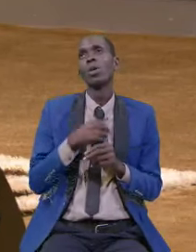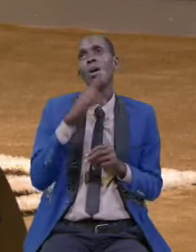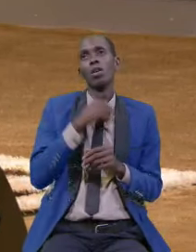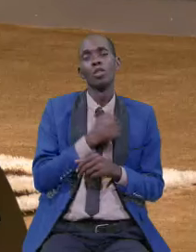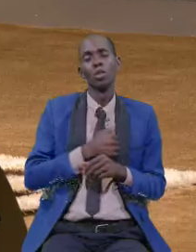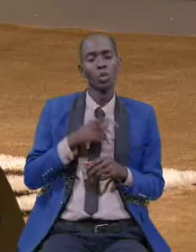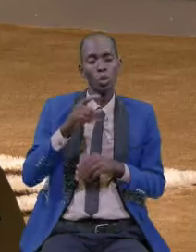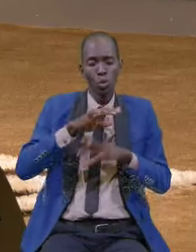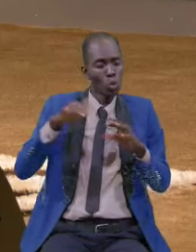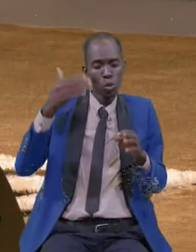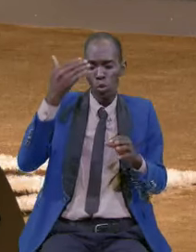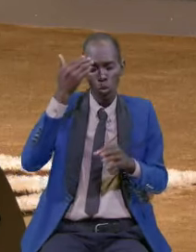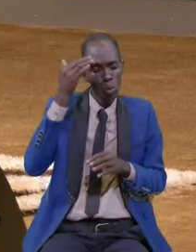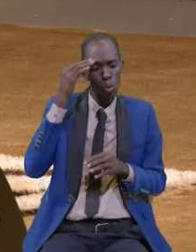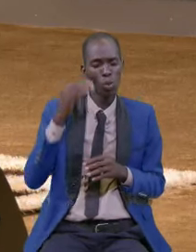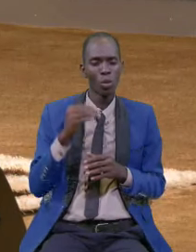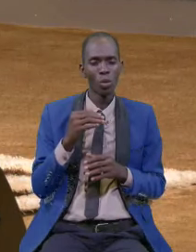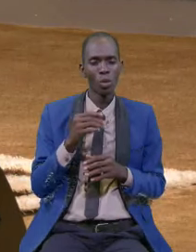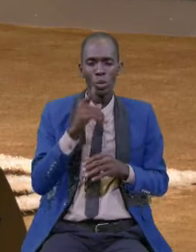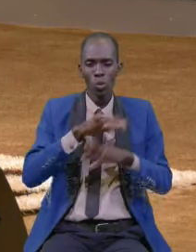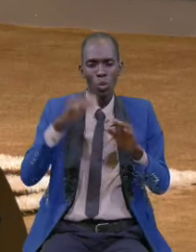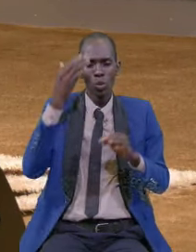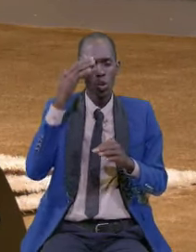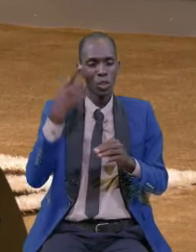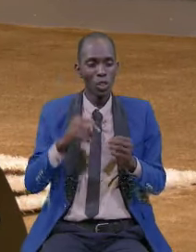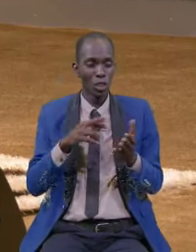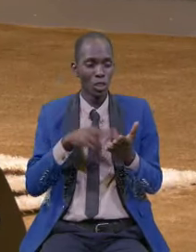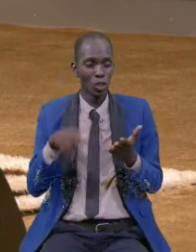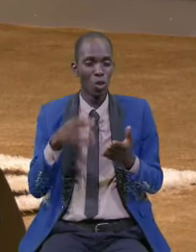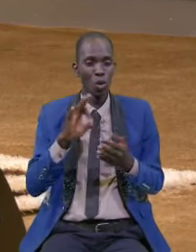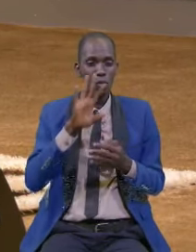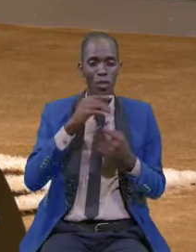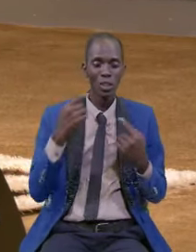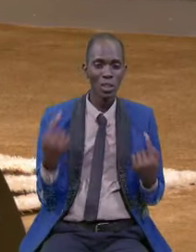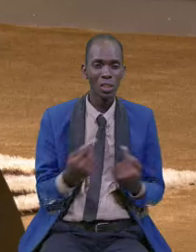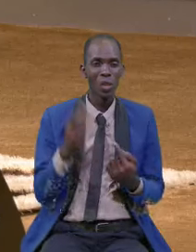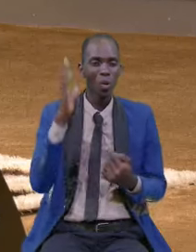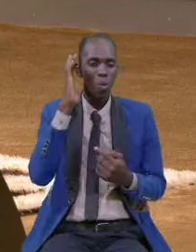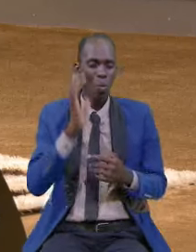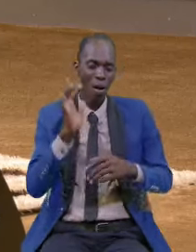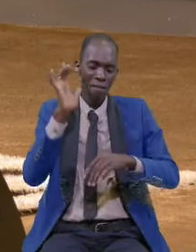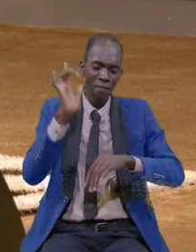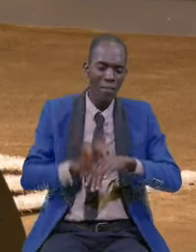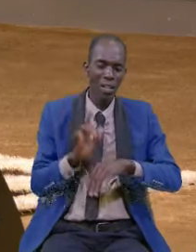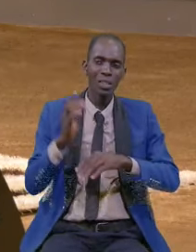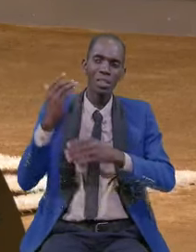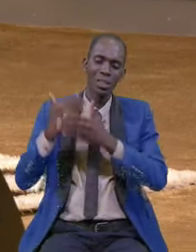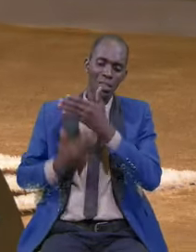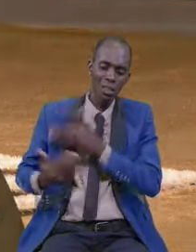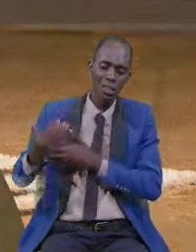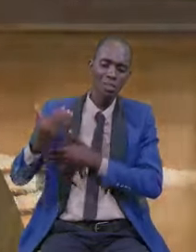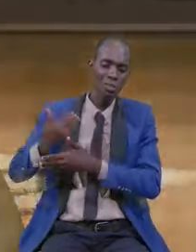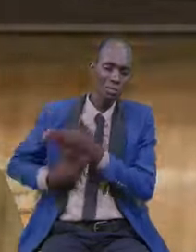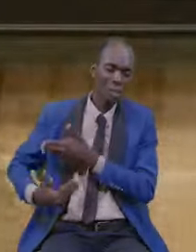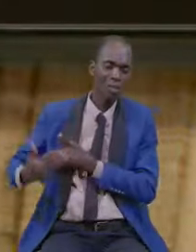he know the consequence of a sin that is going to affect generation after generation?